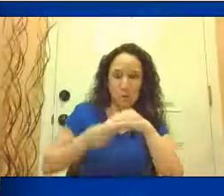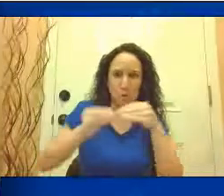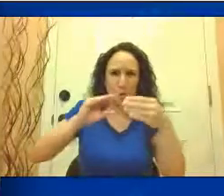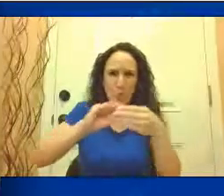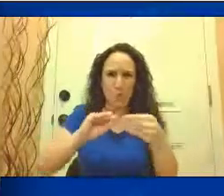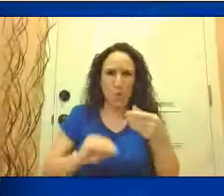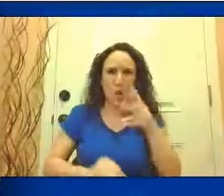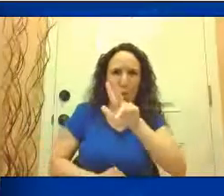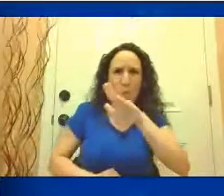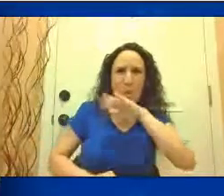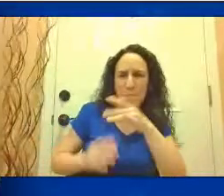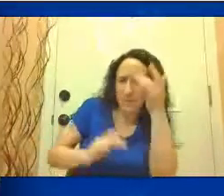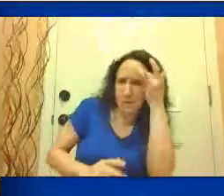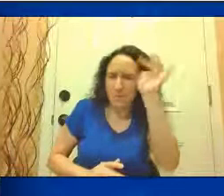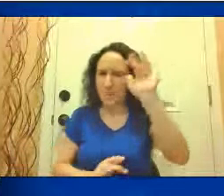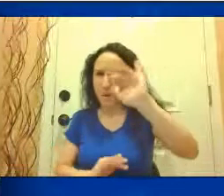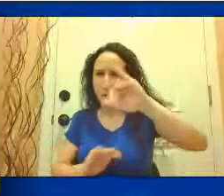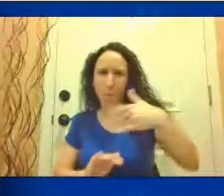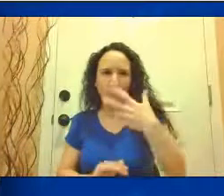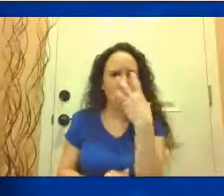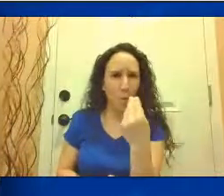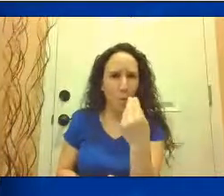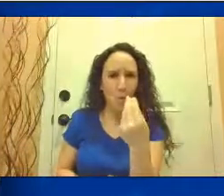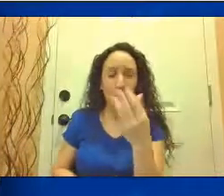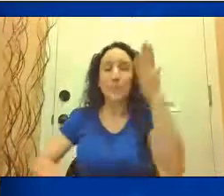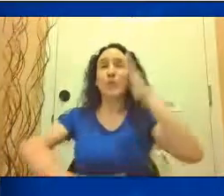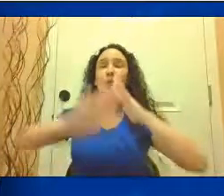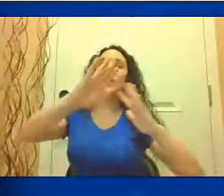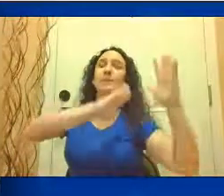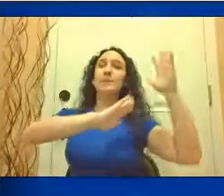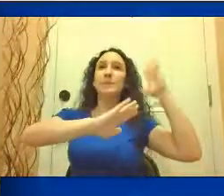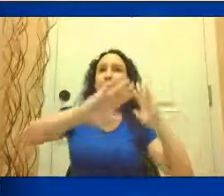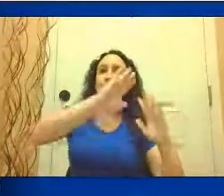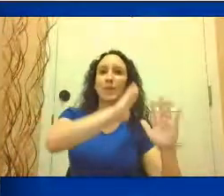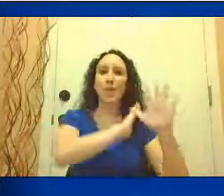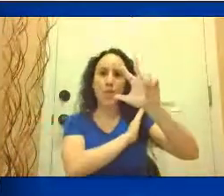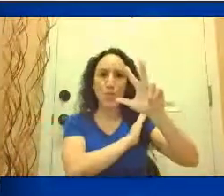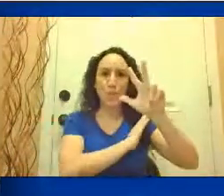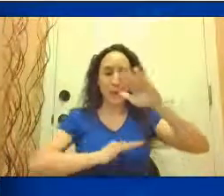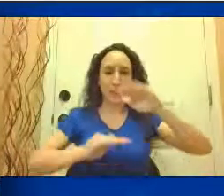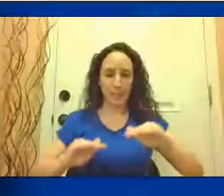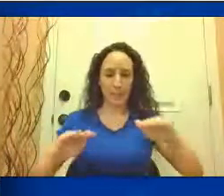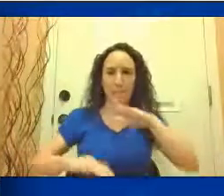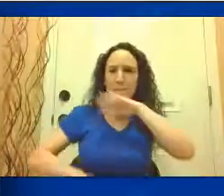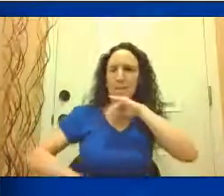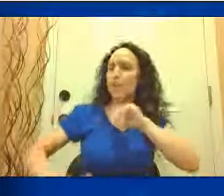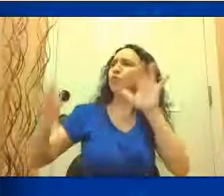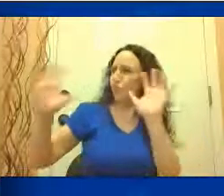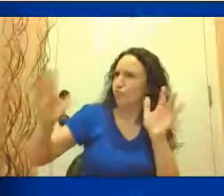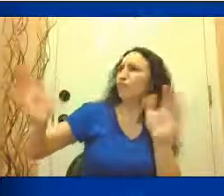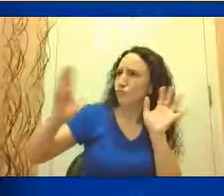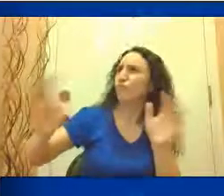outsmarted the big bad wolf. Once upon a time, the three little pigs were having